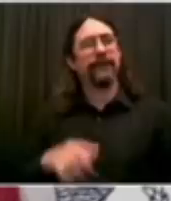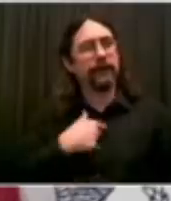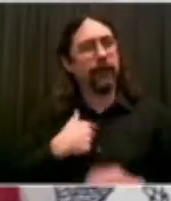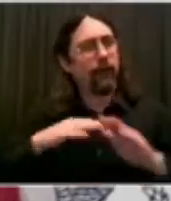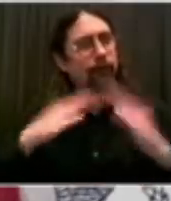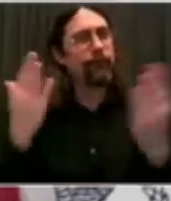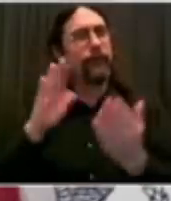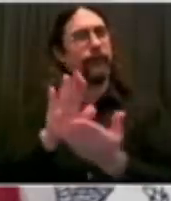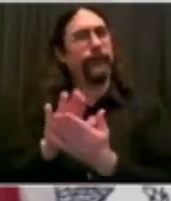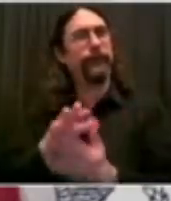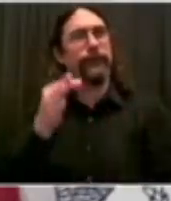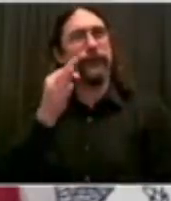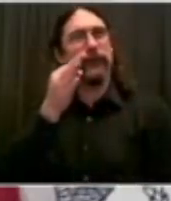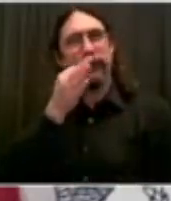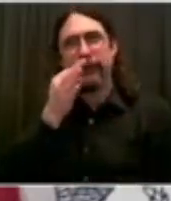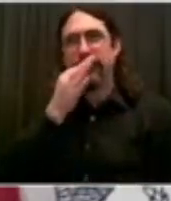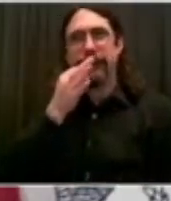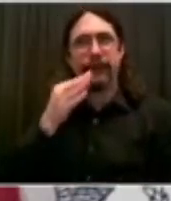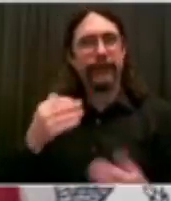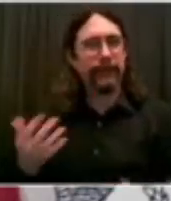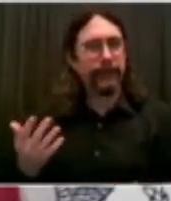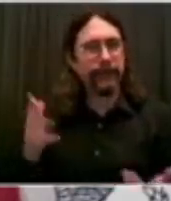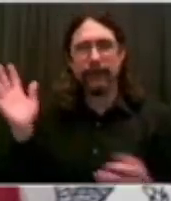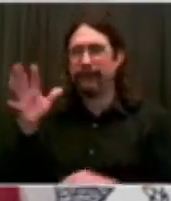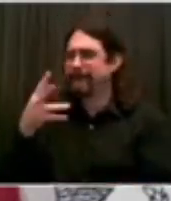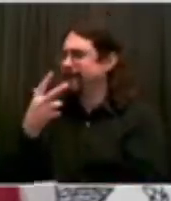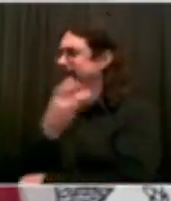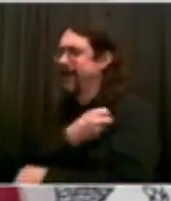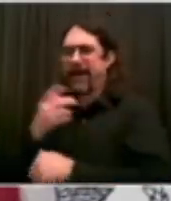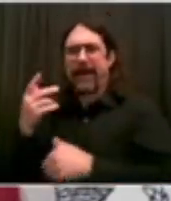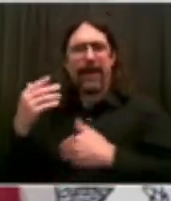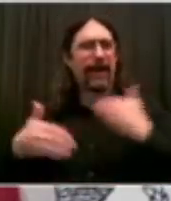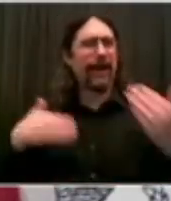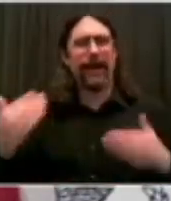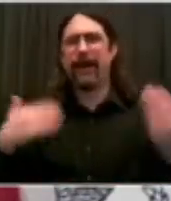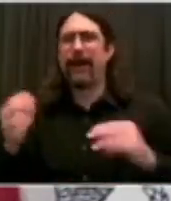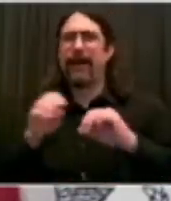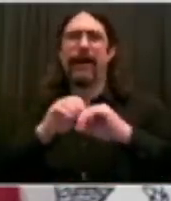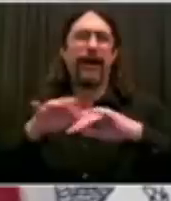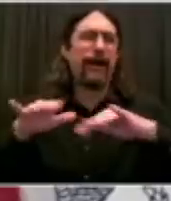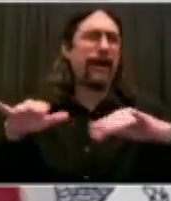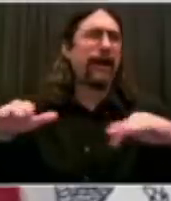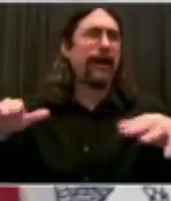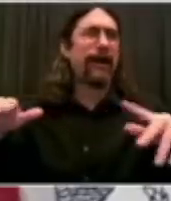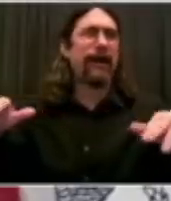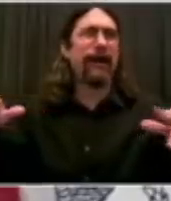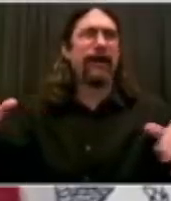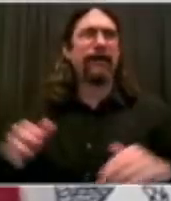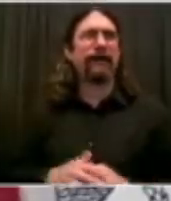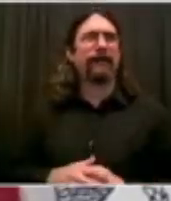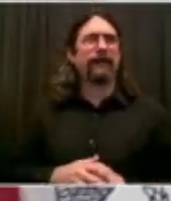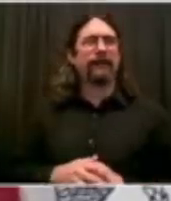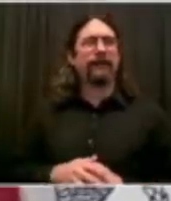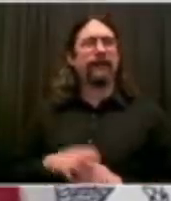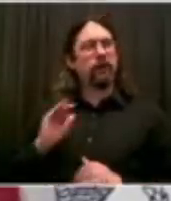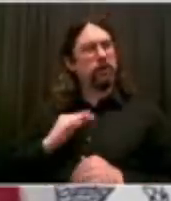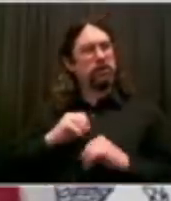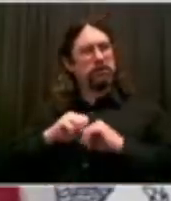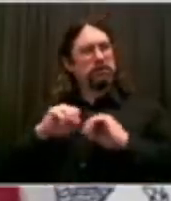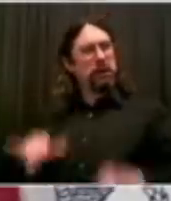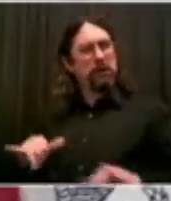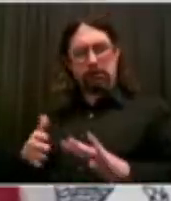with state officials. We'll keep doing that. We'll keep making things happen. But like I said earlier, you know, it's a sad situation in so many ways.